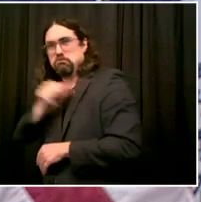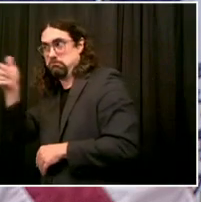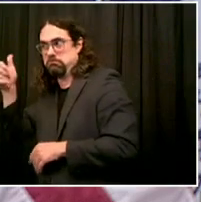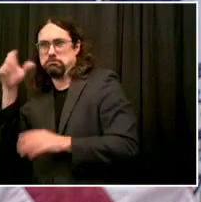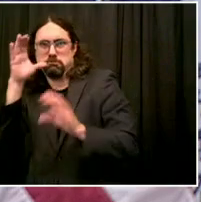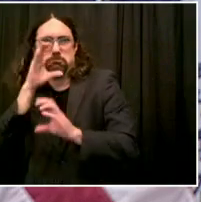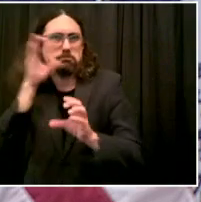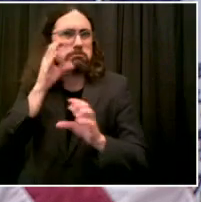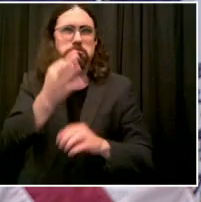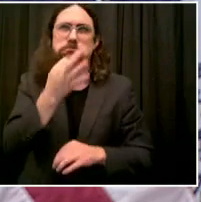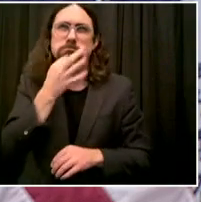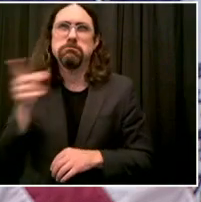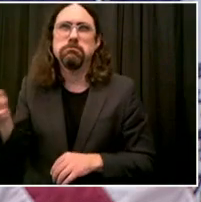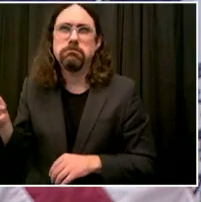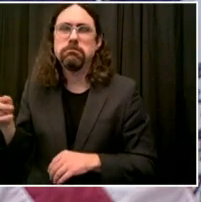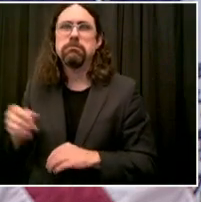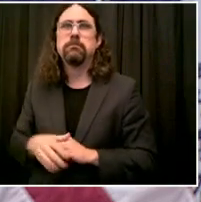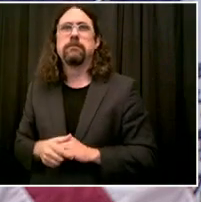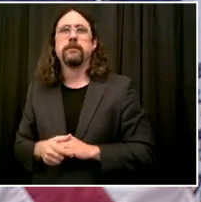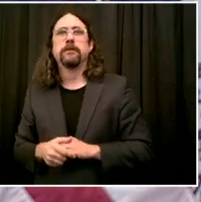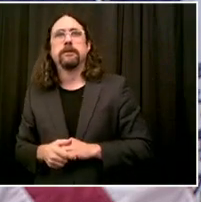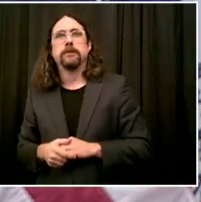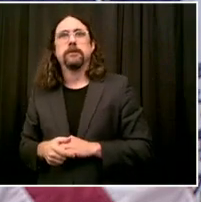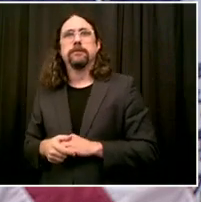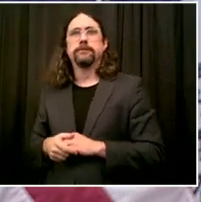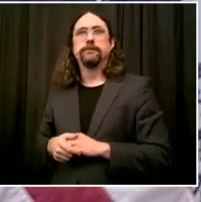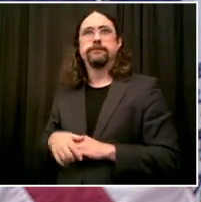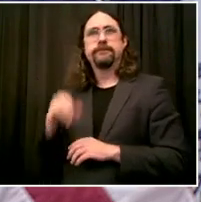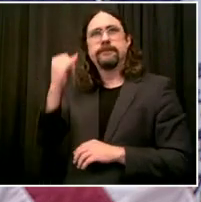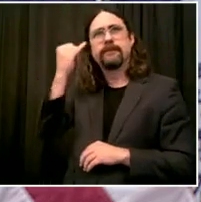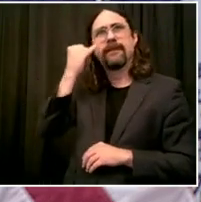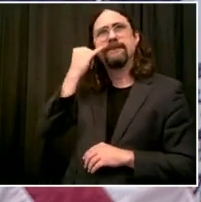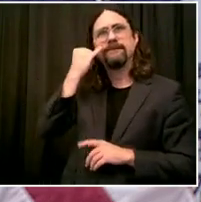at them and go disrupt and work to